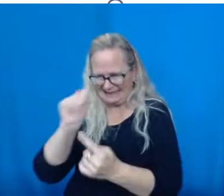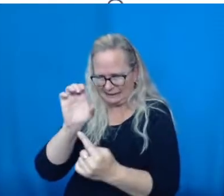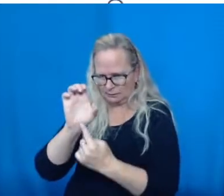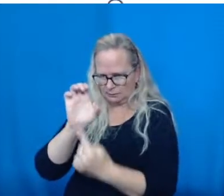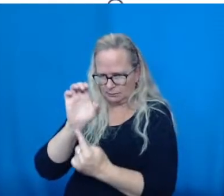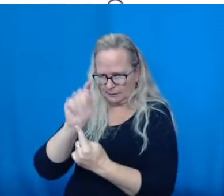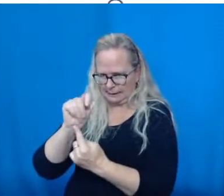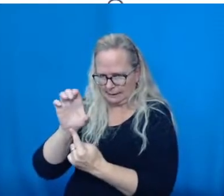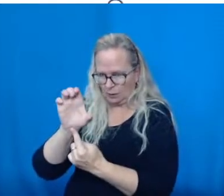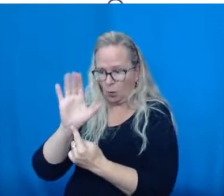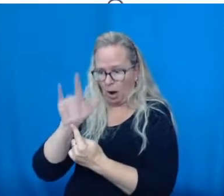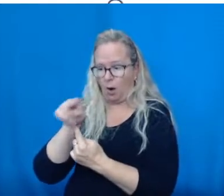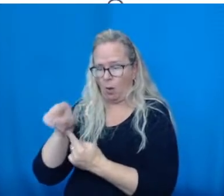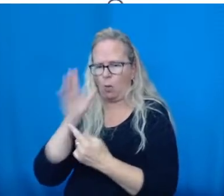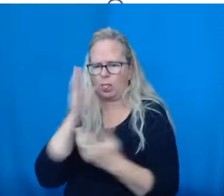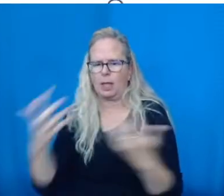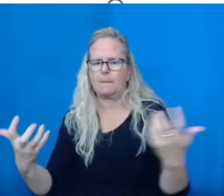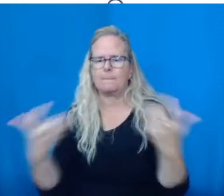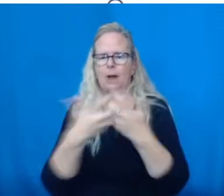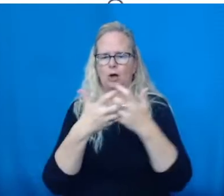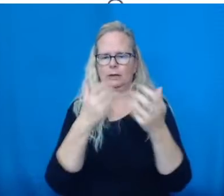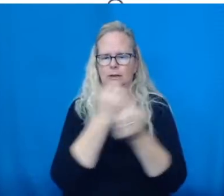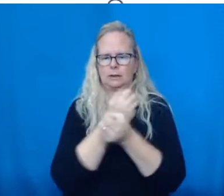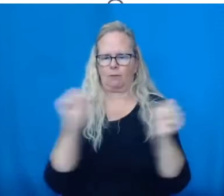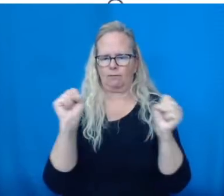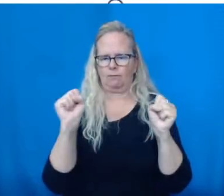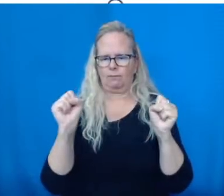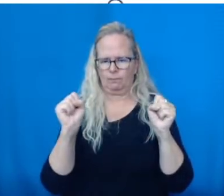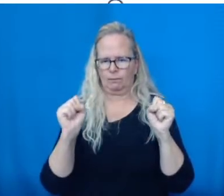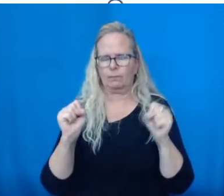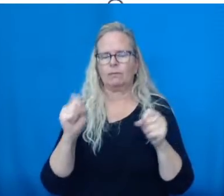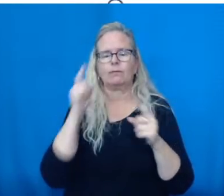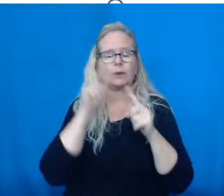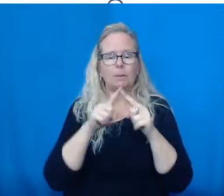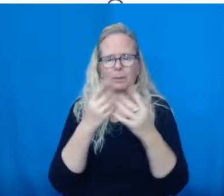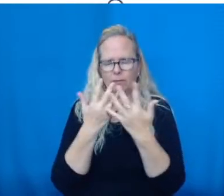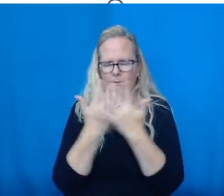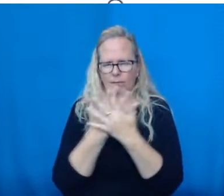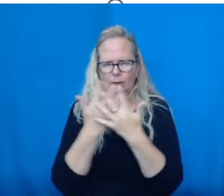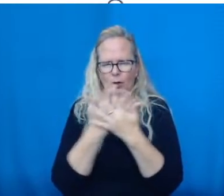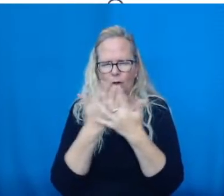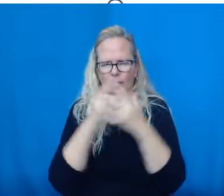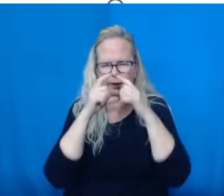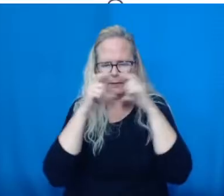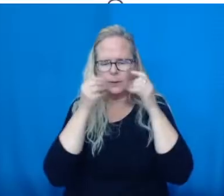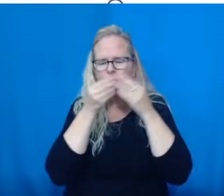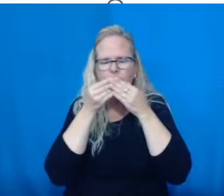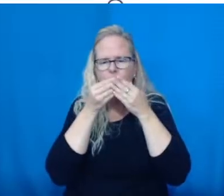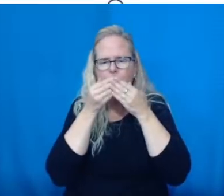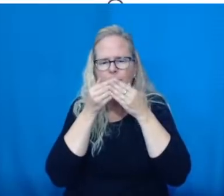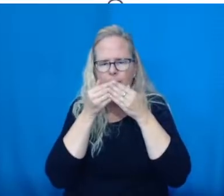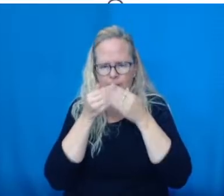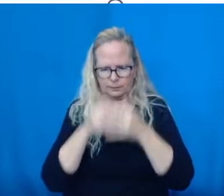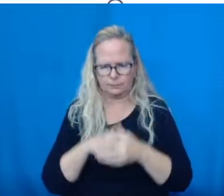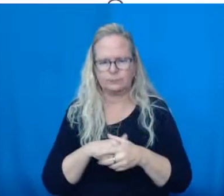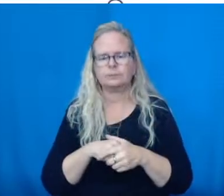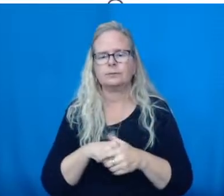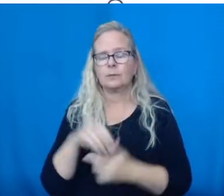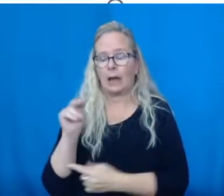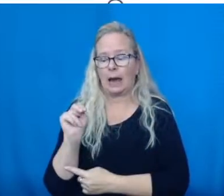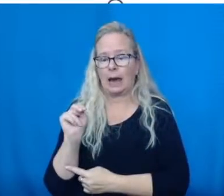requirement. N95 is used, and there are various N, R, and P, and with a number designations indicating